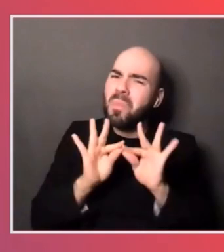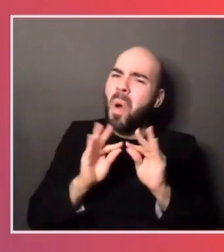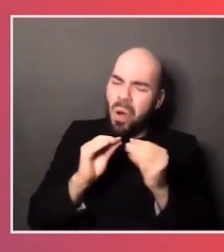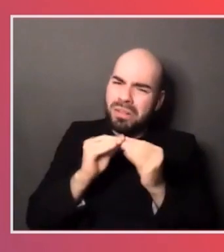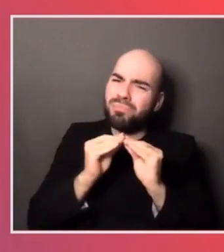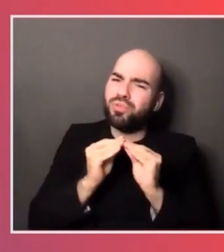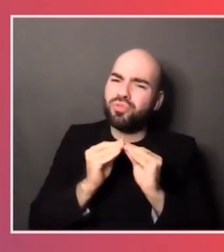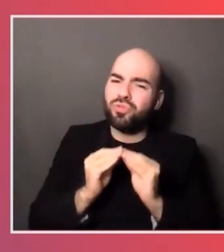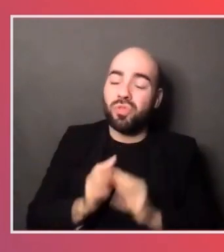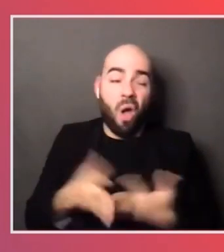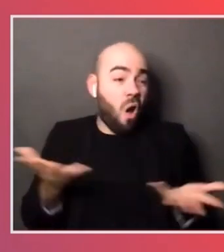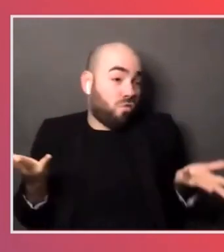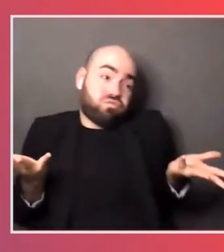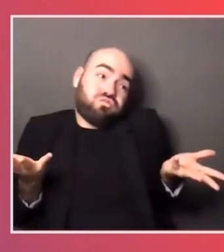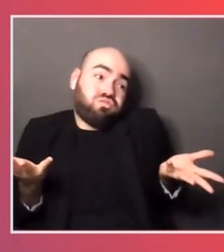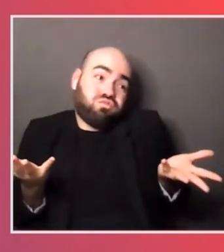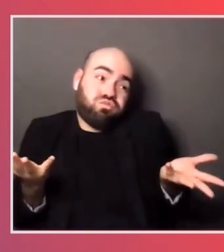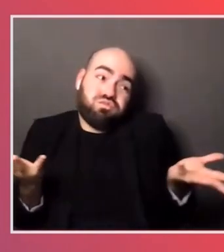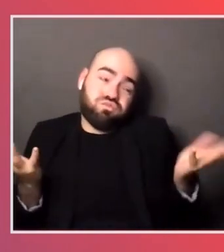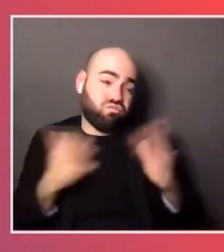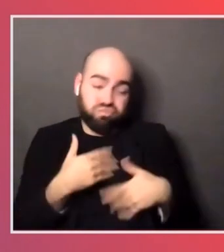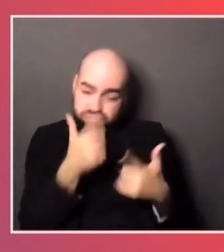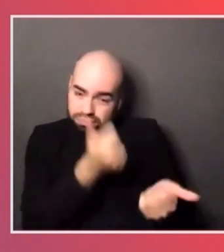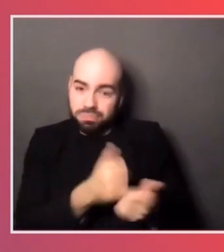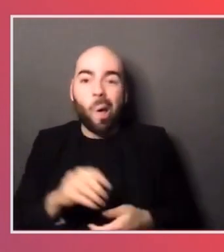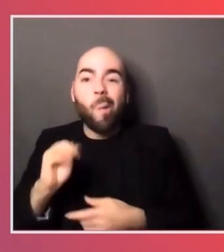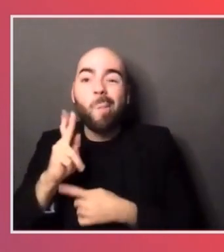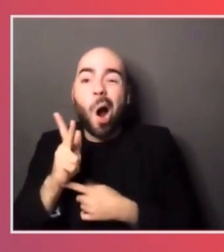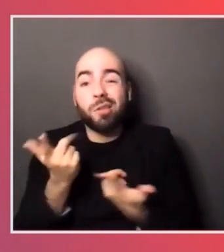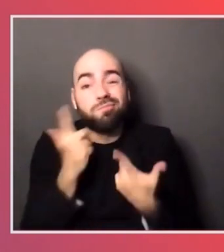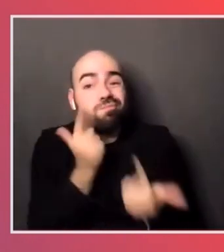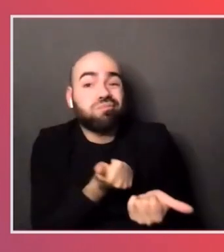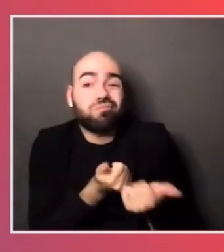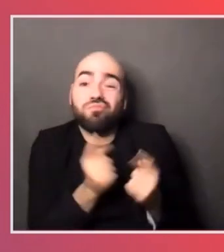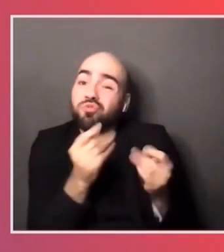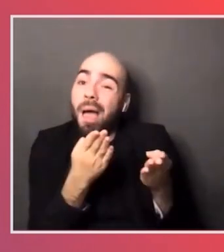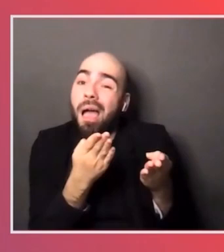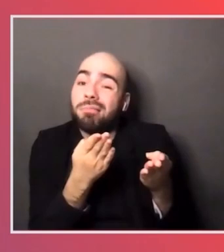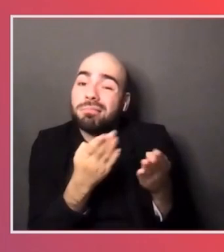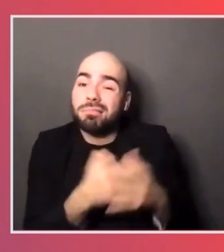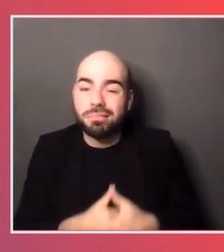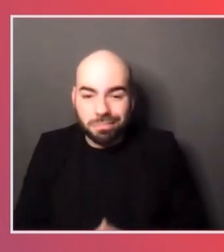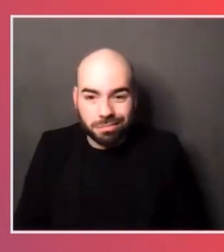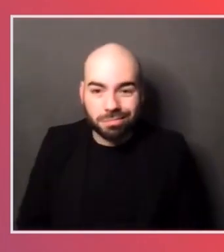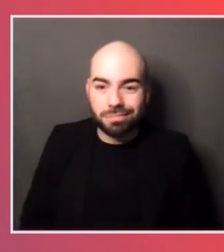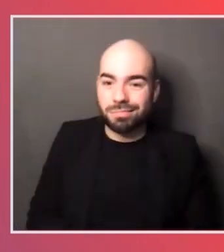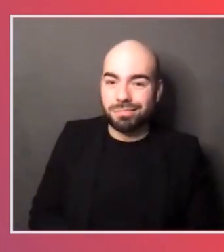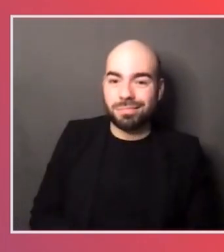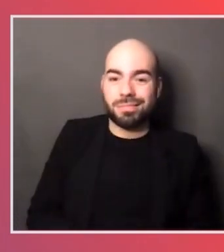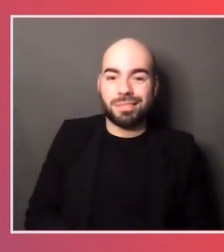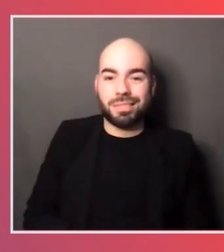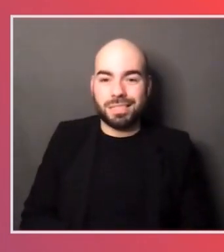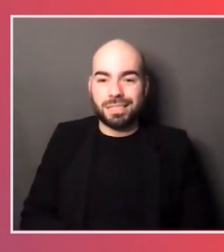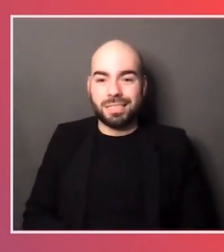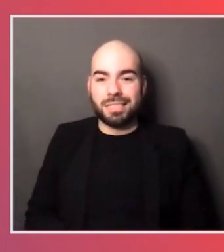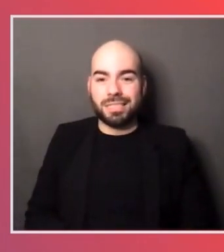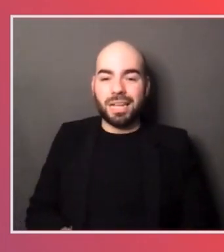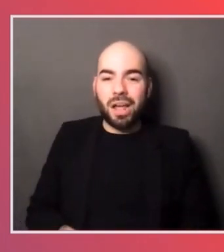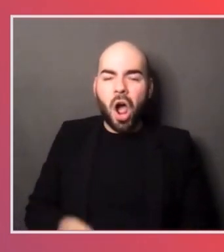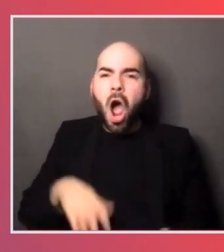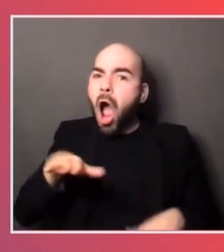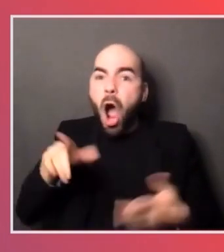It's 5-4 here. You guys need somebody else. Although you just lost Scarlett Don't again. have Scarlett. There's